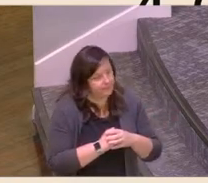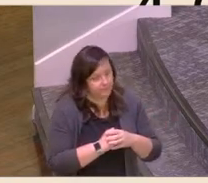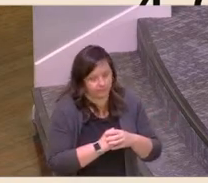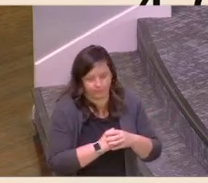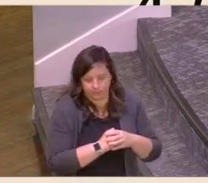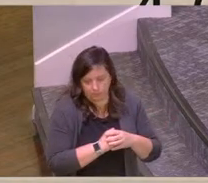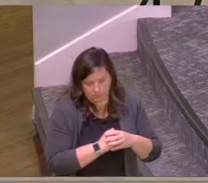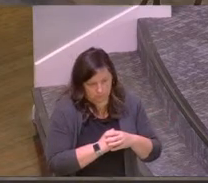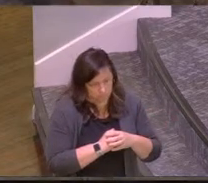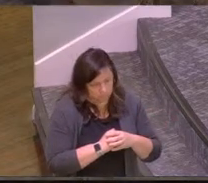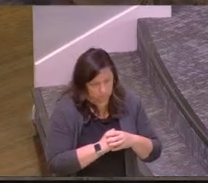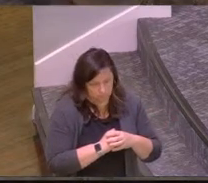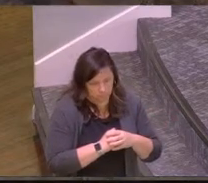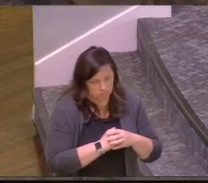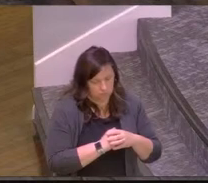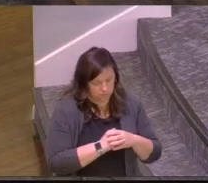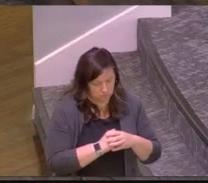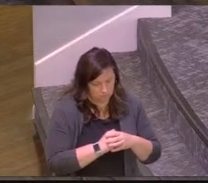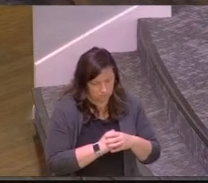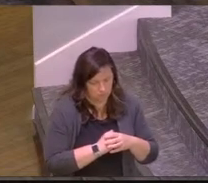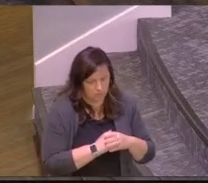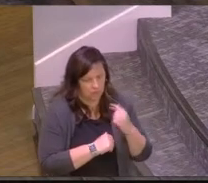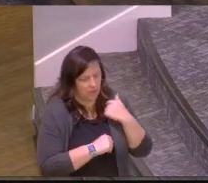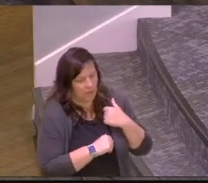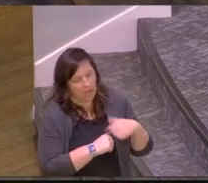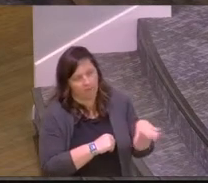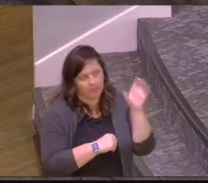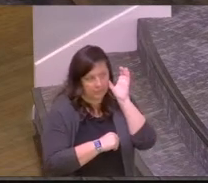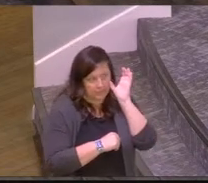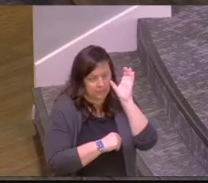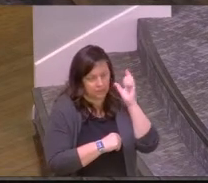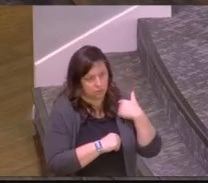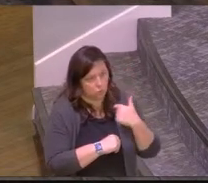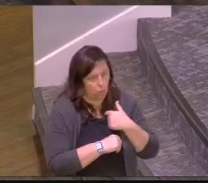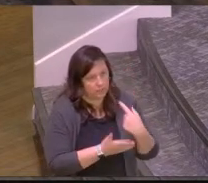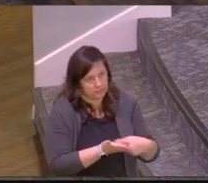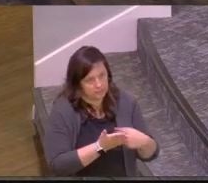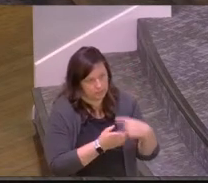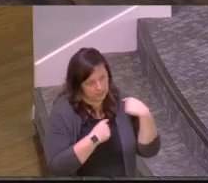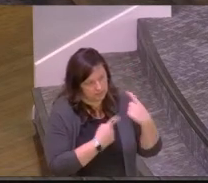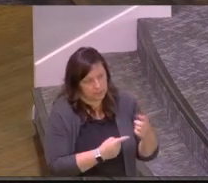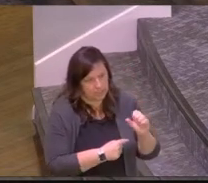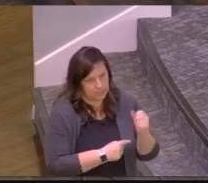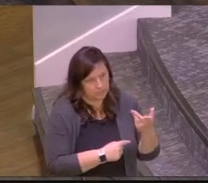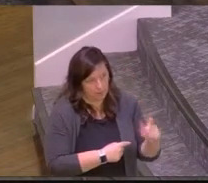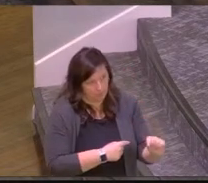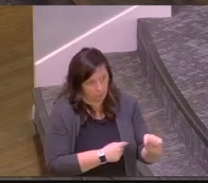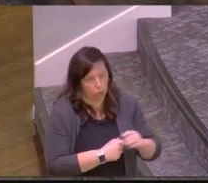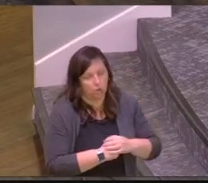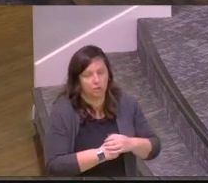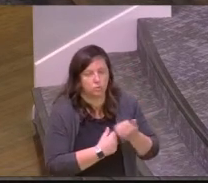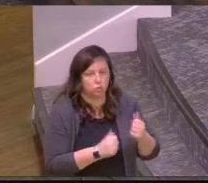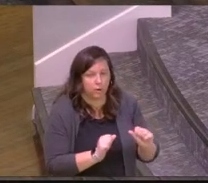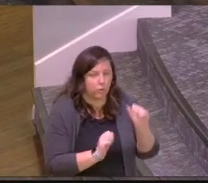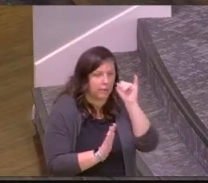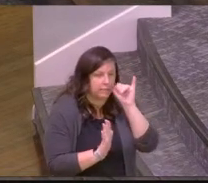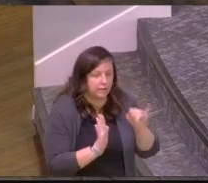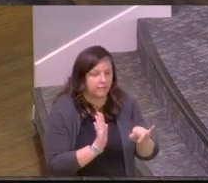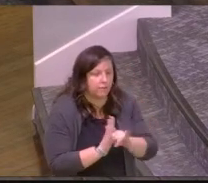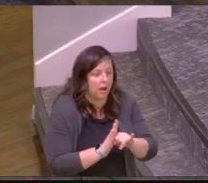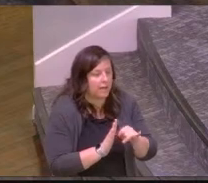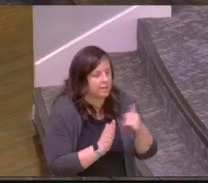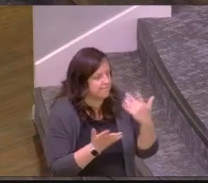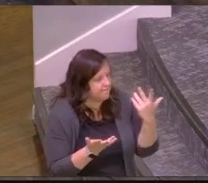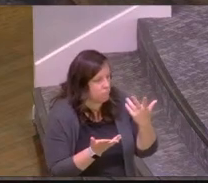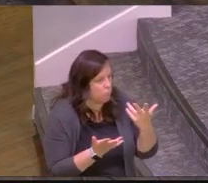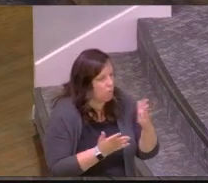as I've listened to us discuss this since September, trying to identify some of the values